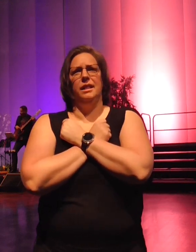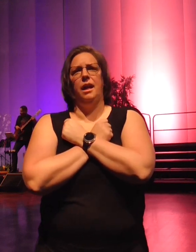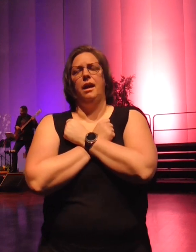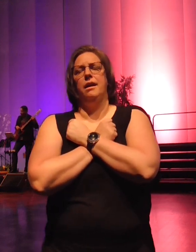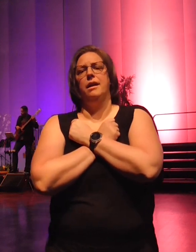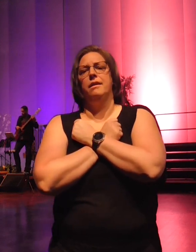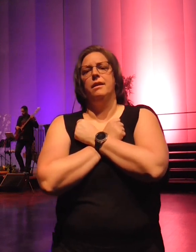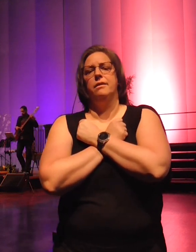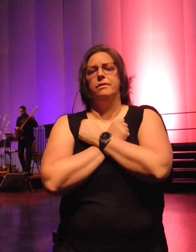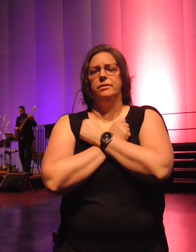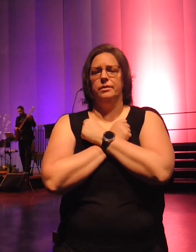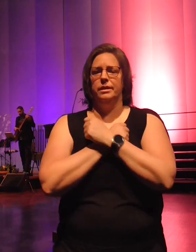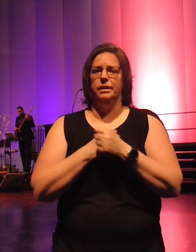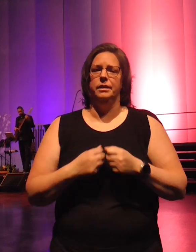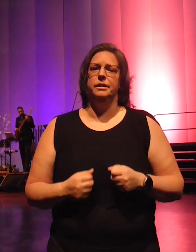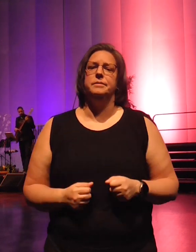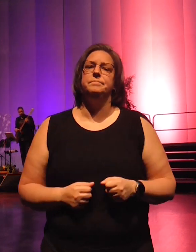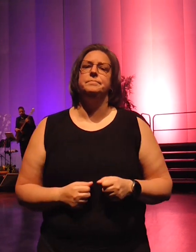love.